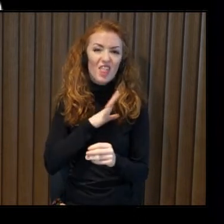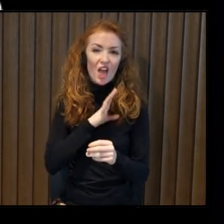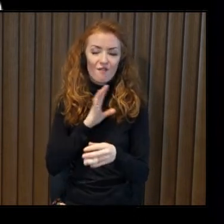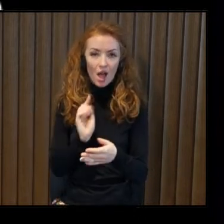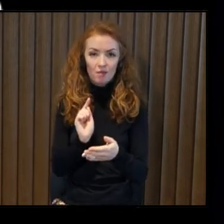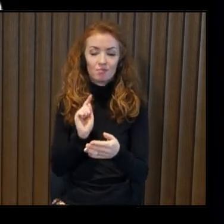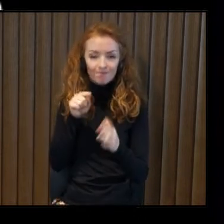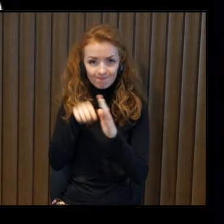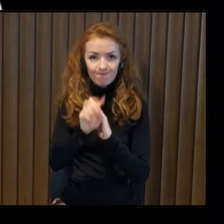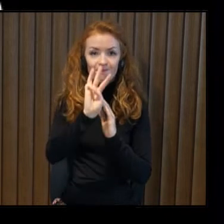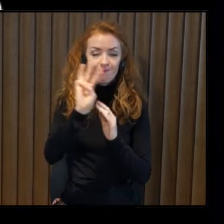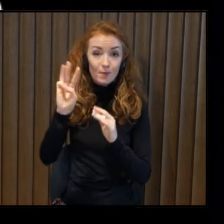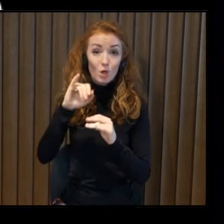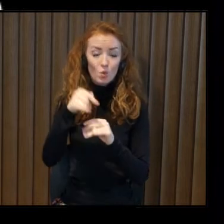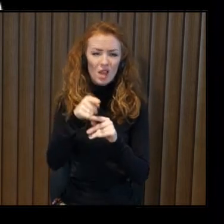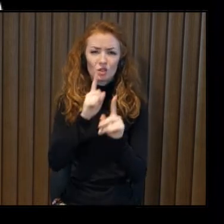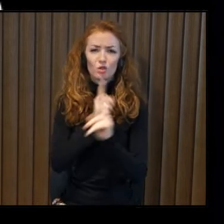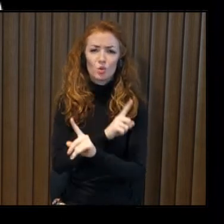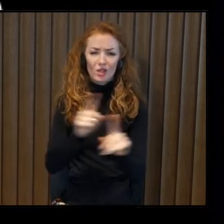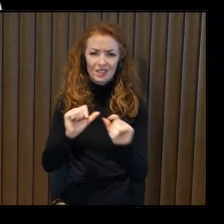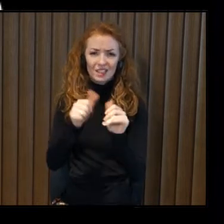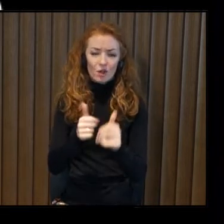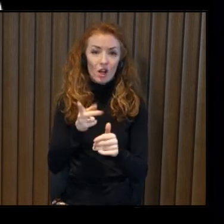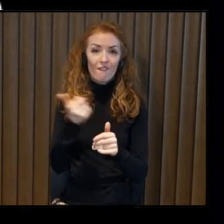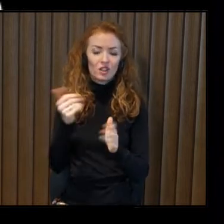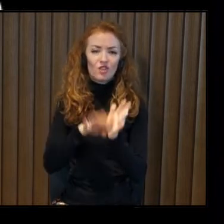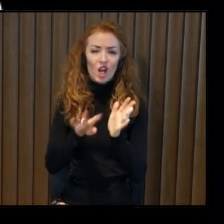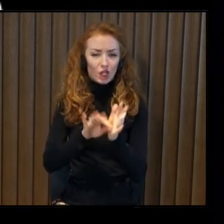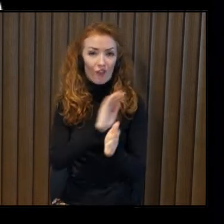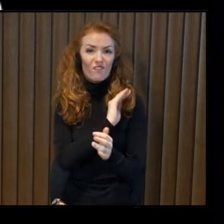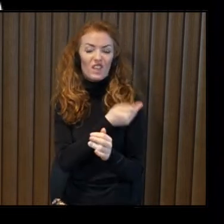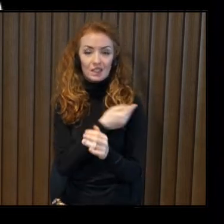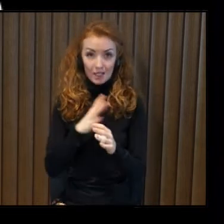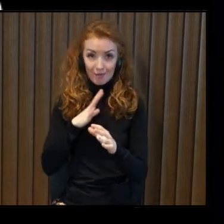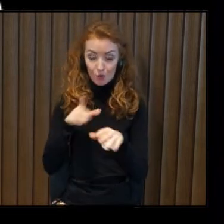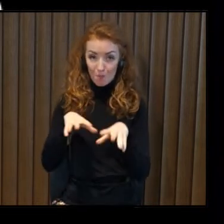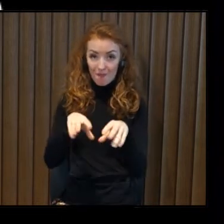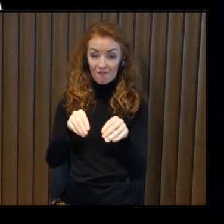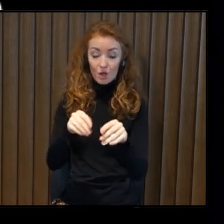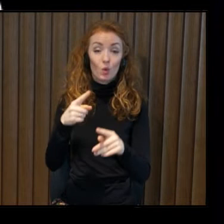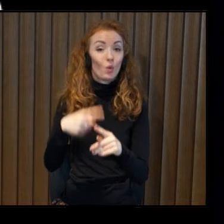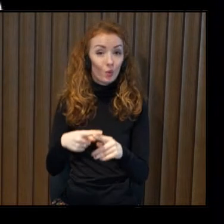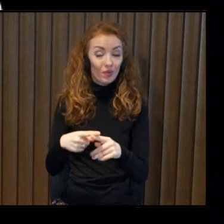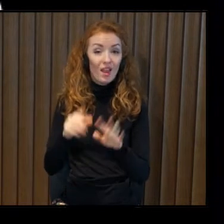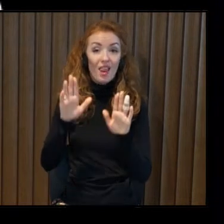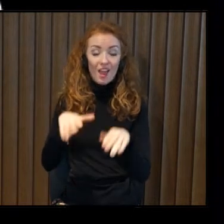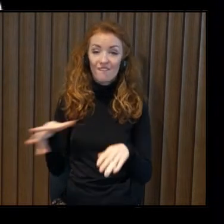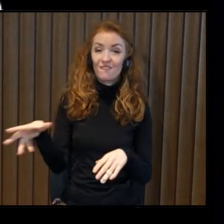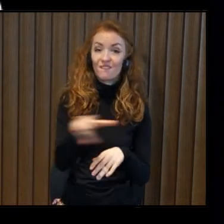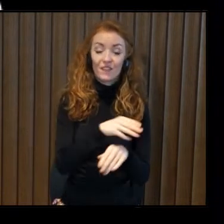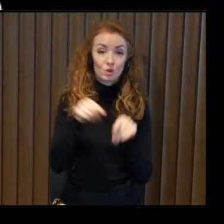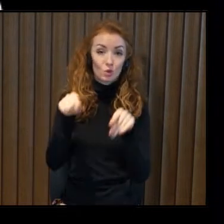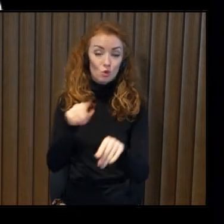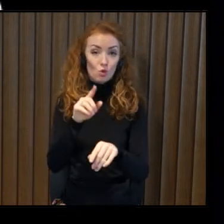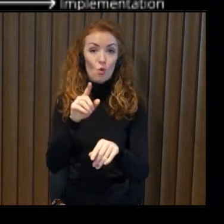design. Finally, the most important part of universal design, the key to unlocking all of the potential for universal